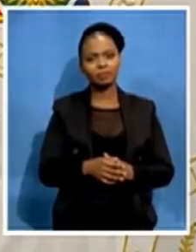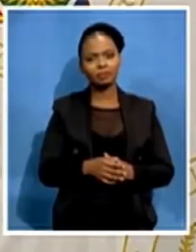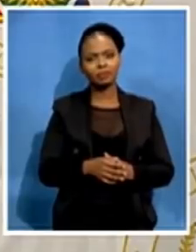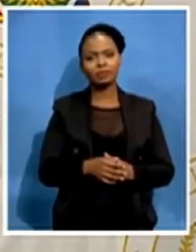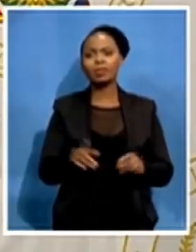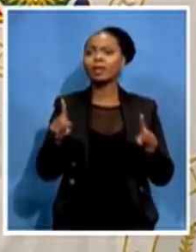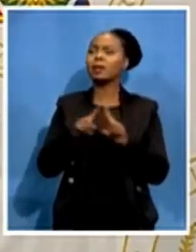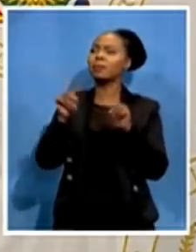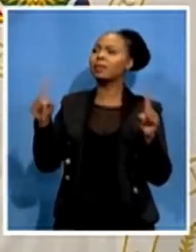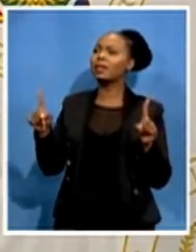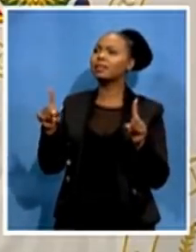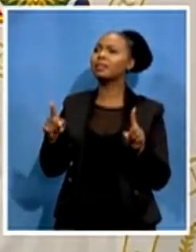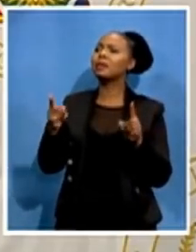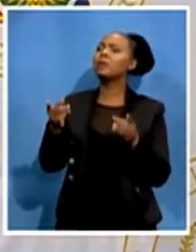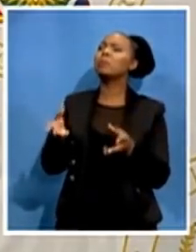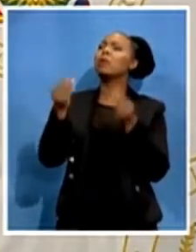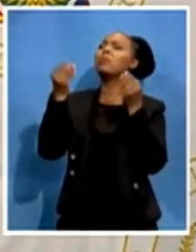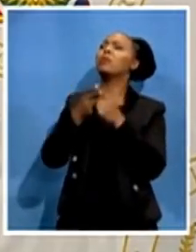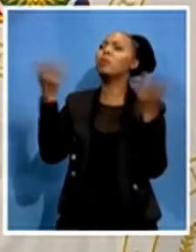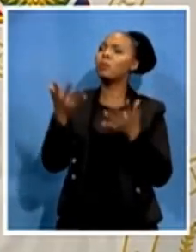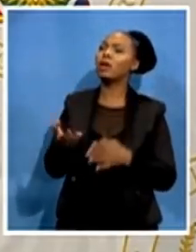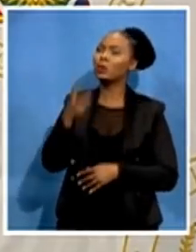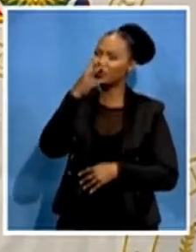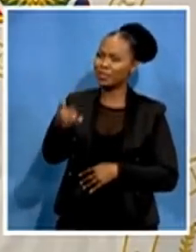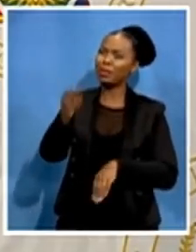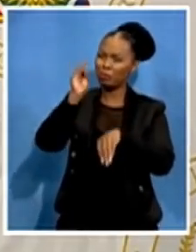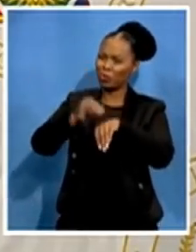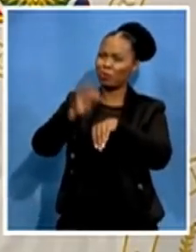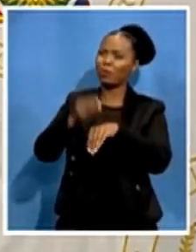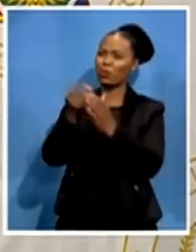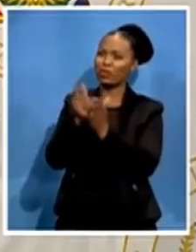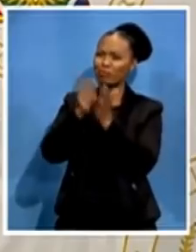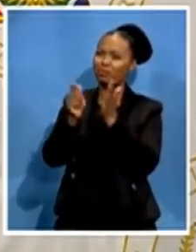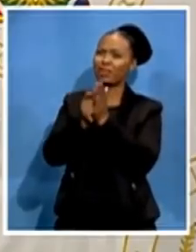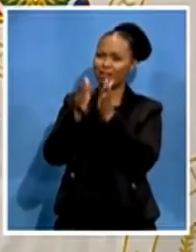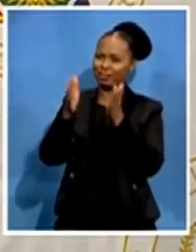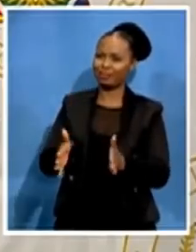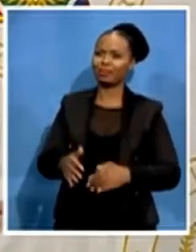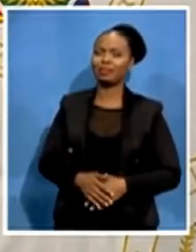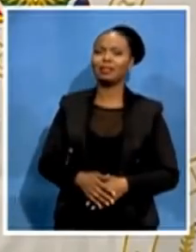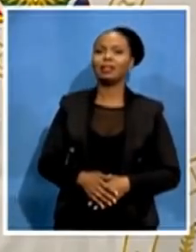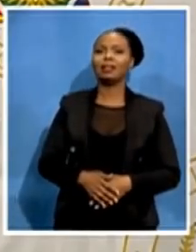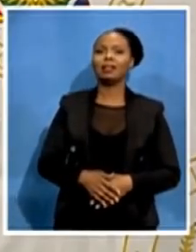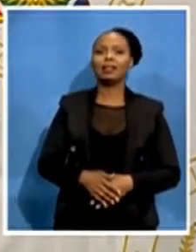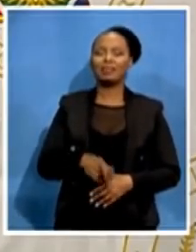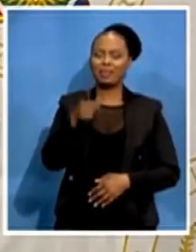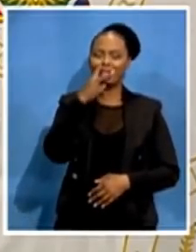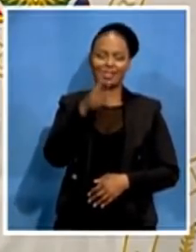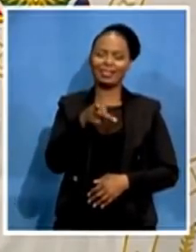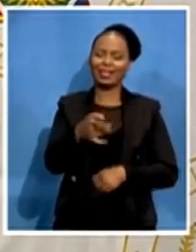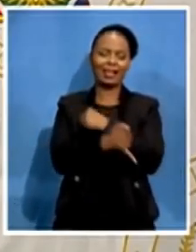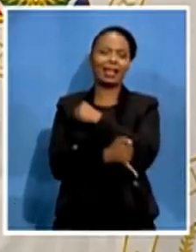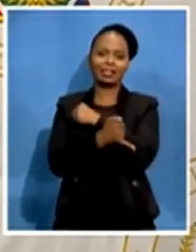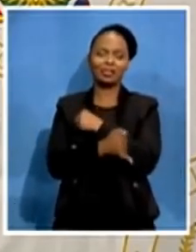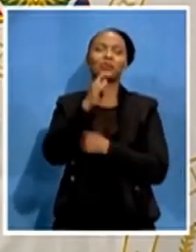is a problem with reporting there. I've seen it in this country. It's actually crazy. Some people don't care about what you